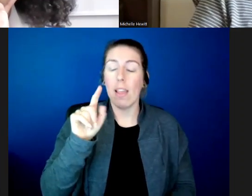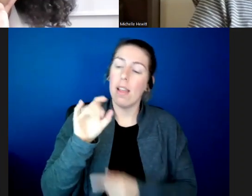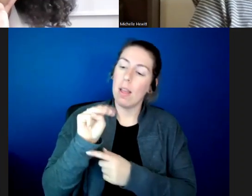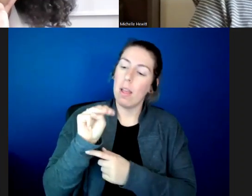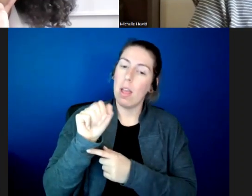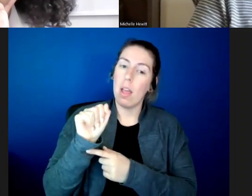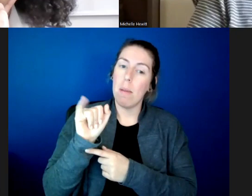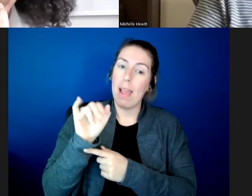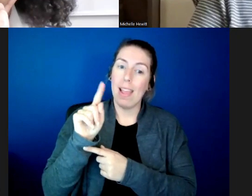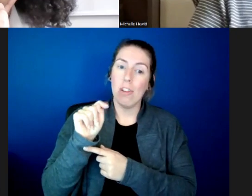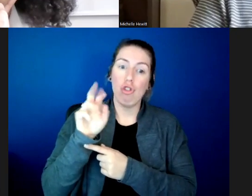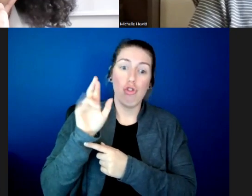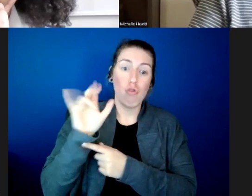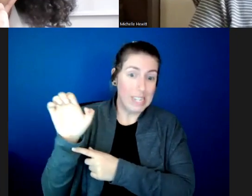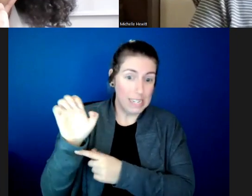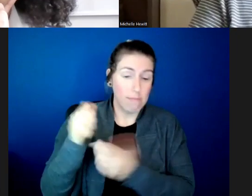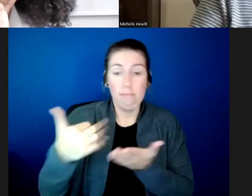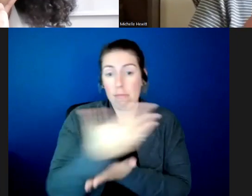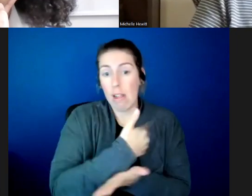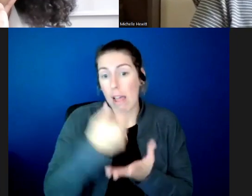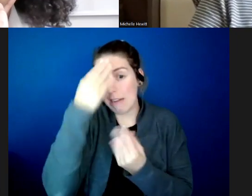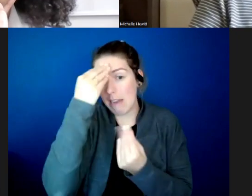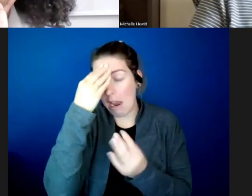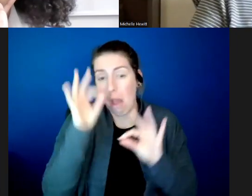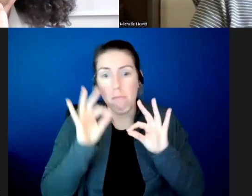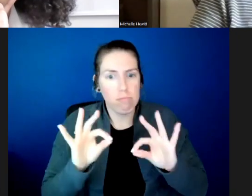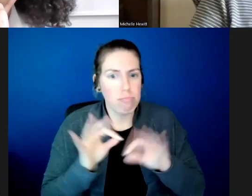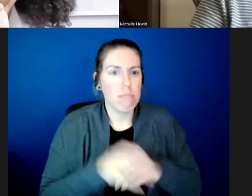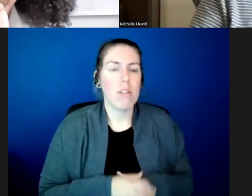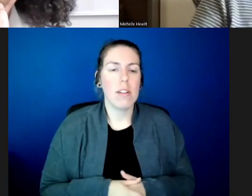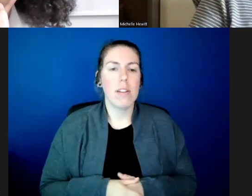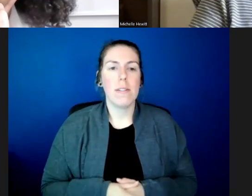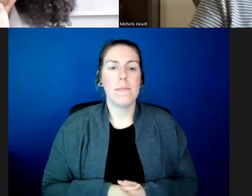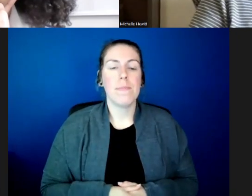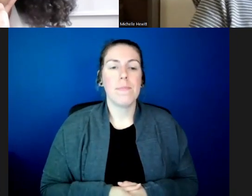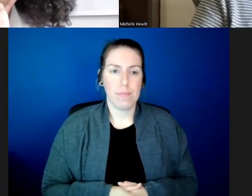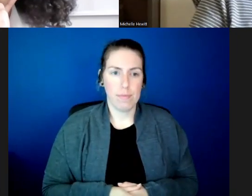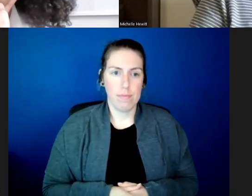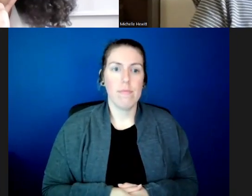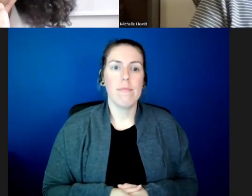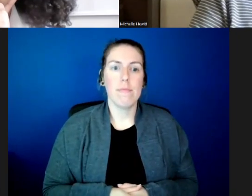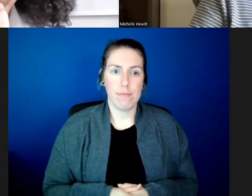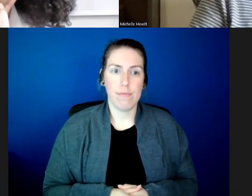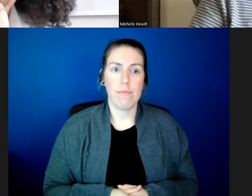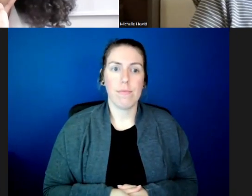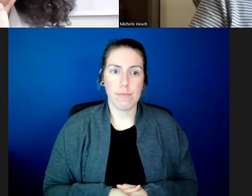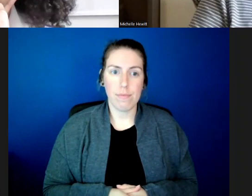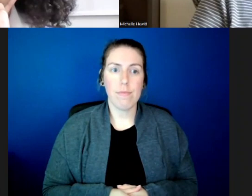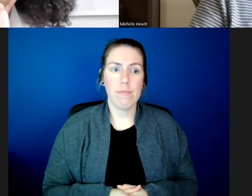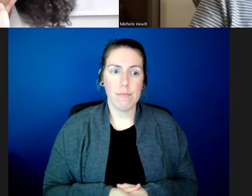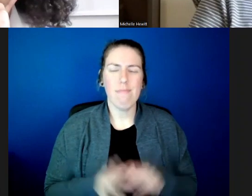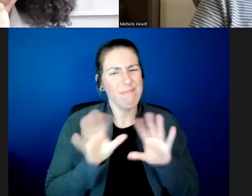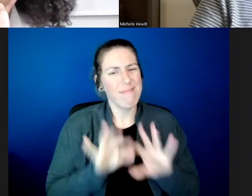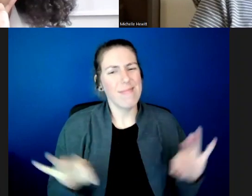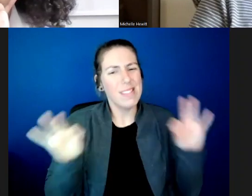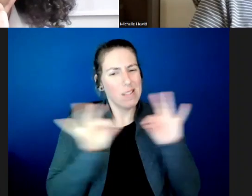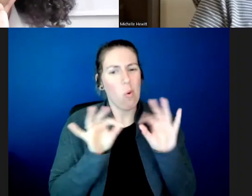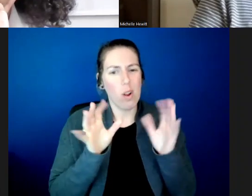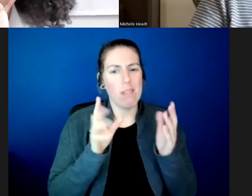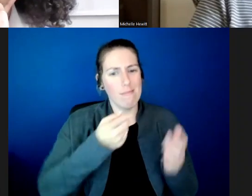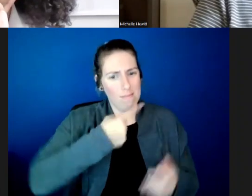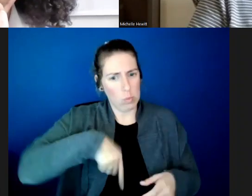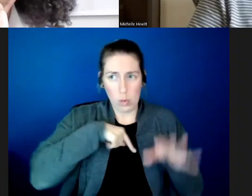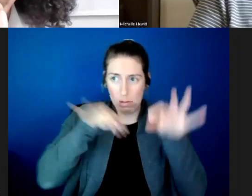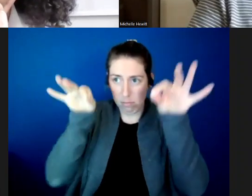is excellent. But that we, you know, that we can talk about the directions that we need that data collection to go